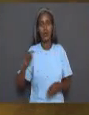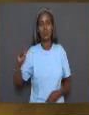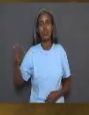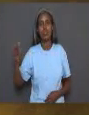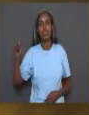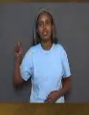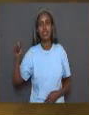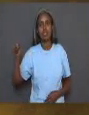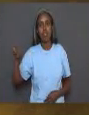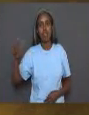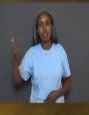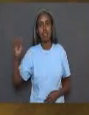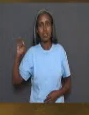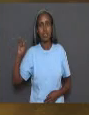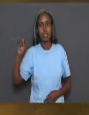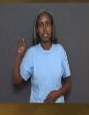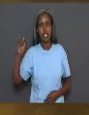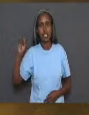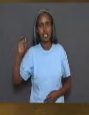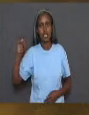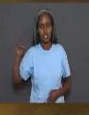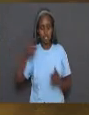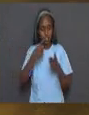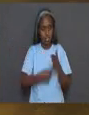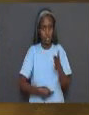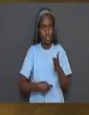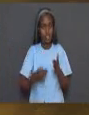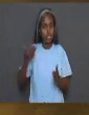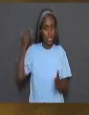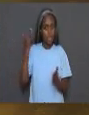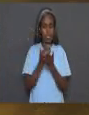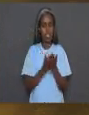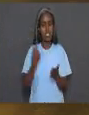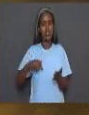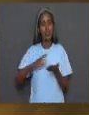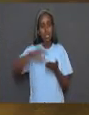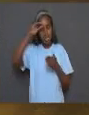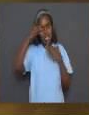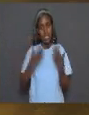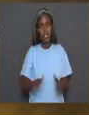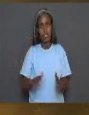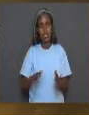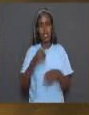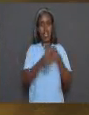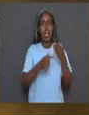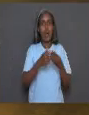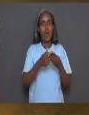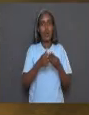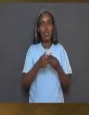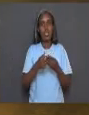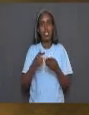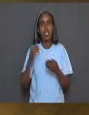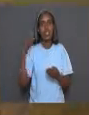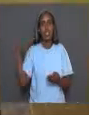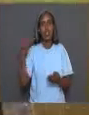taxation. In the last lesson, we learned about investing and borrowing